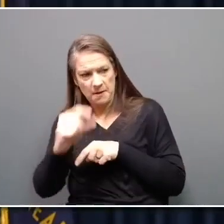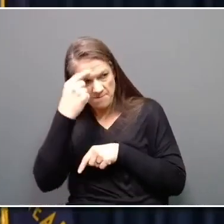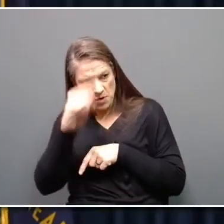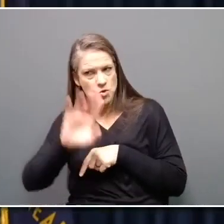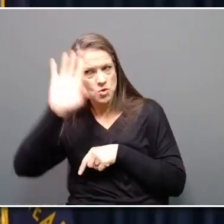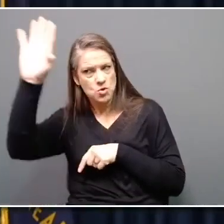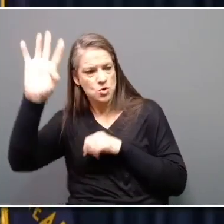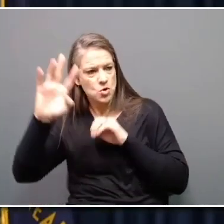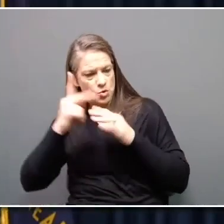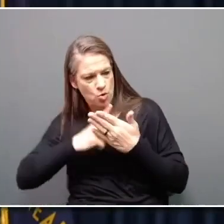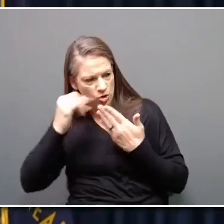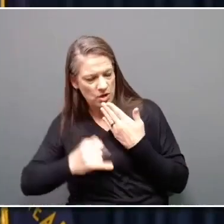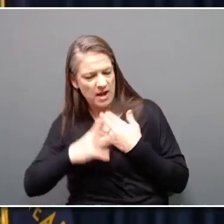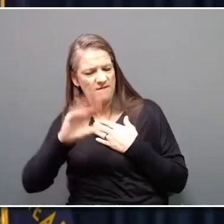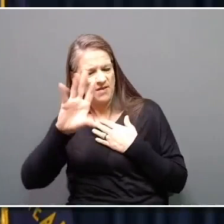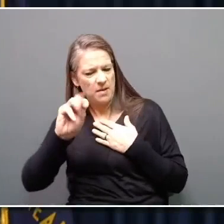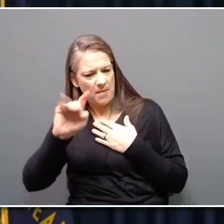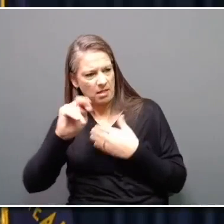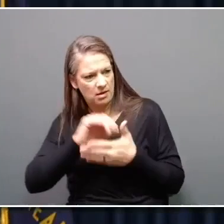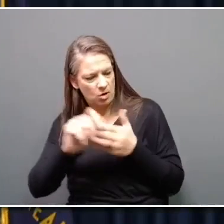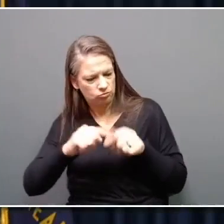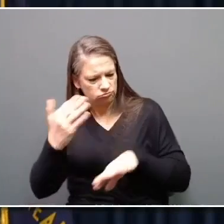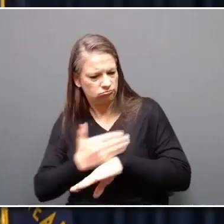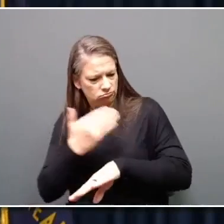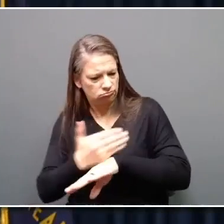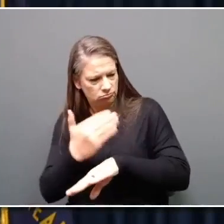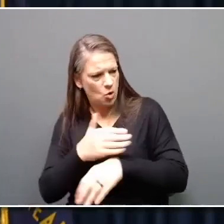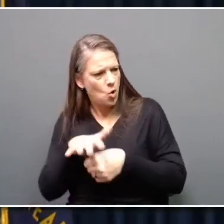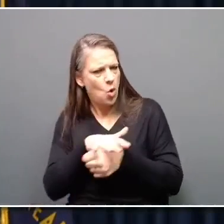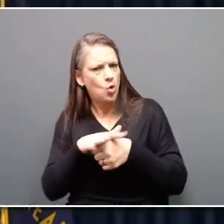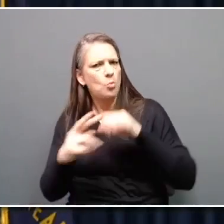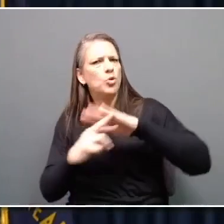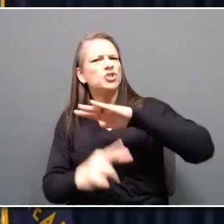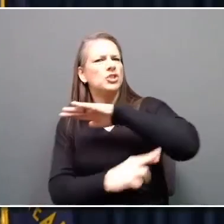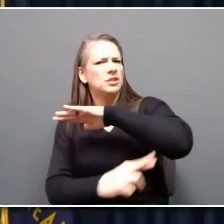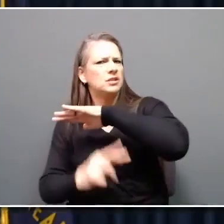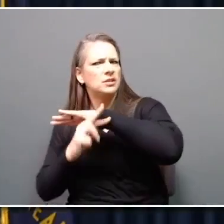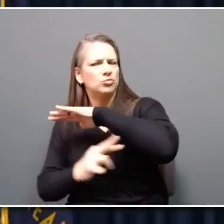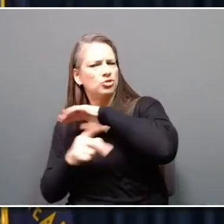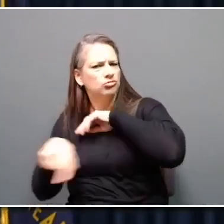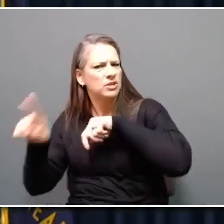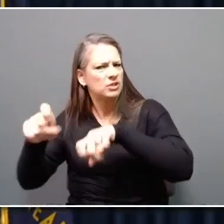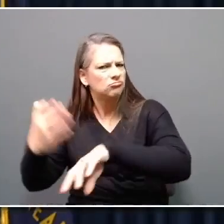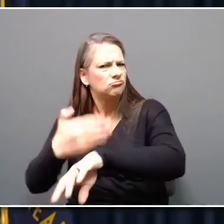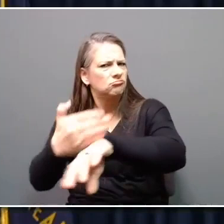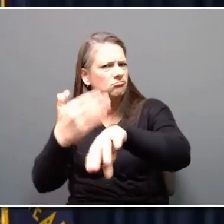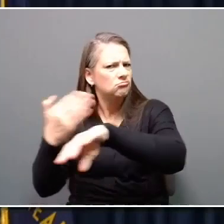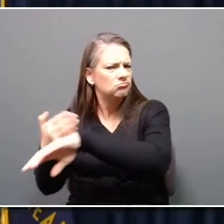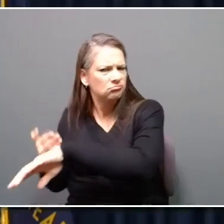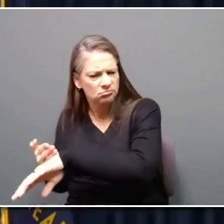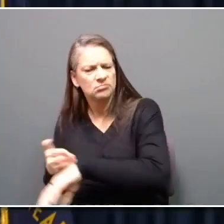million in a grant pool to help repair local bridges. My highway plan includes funding to support Kentucky's